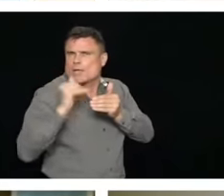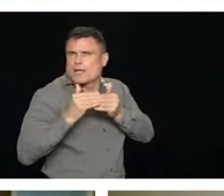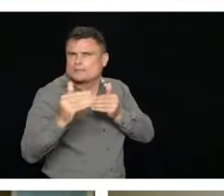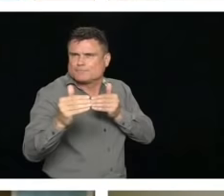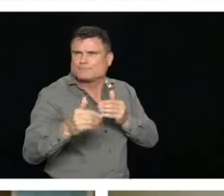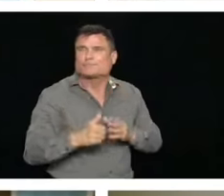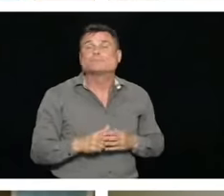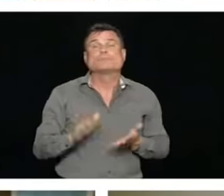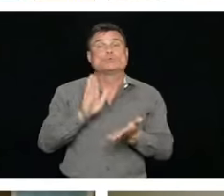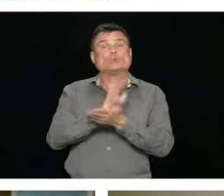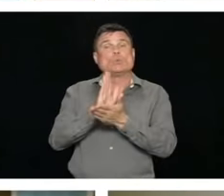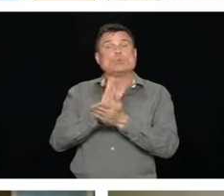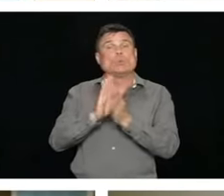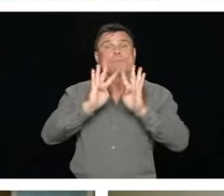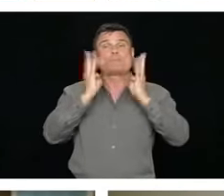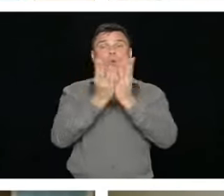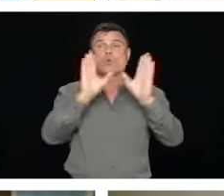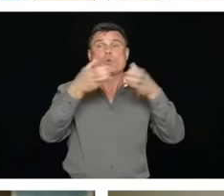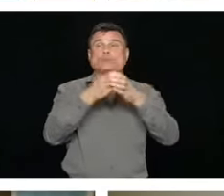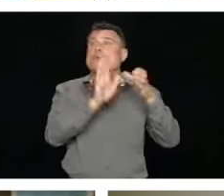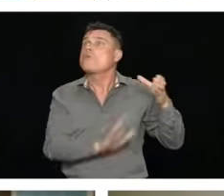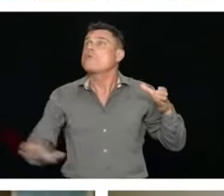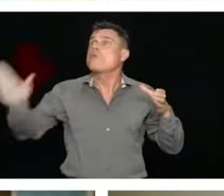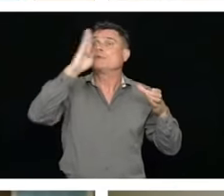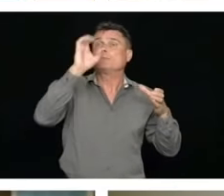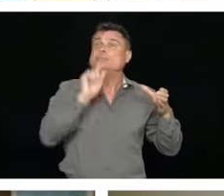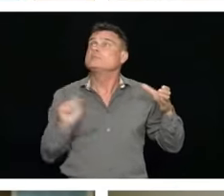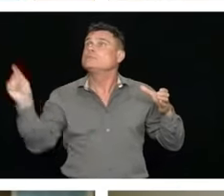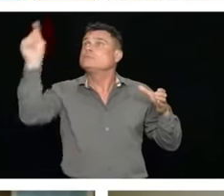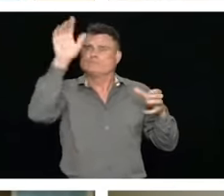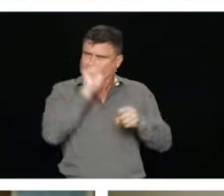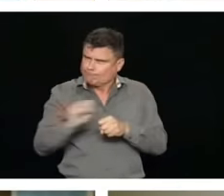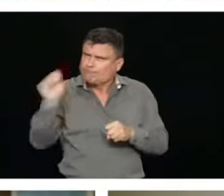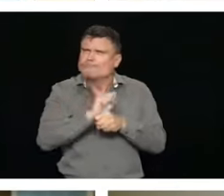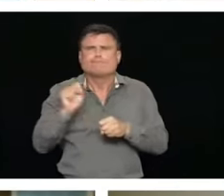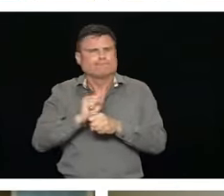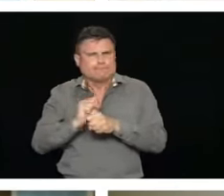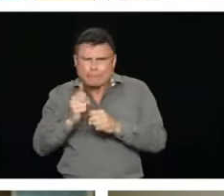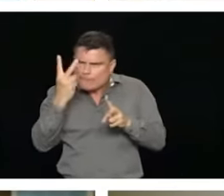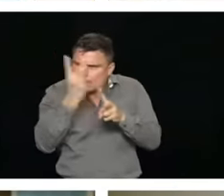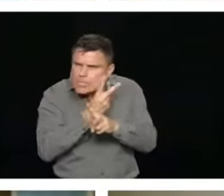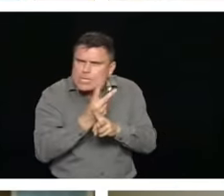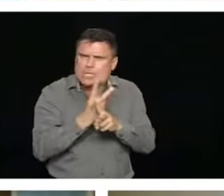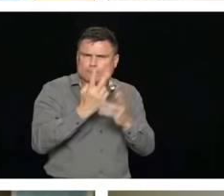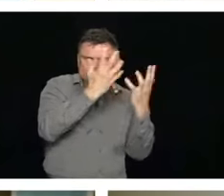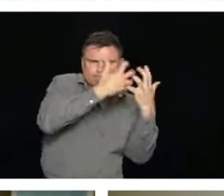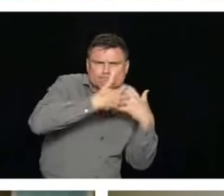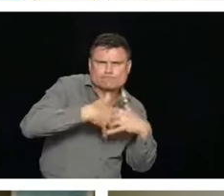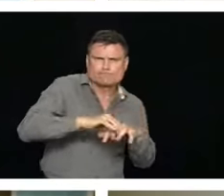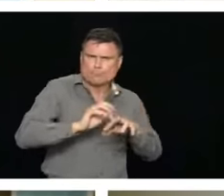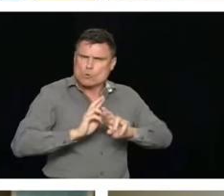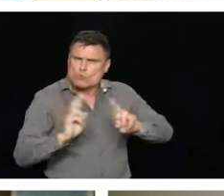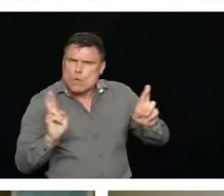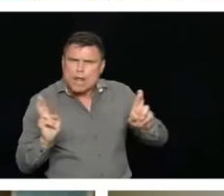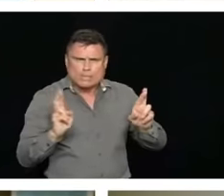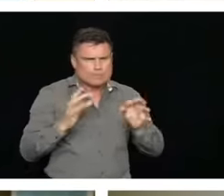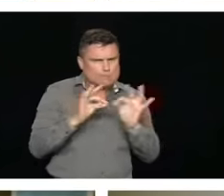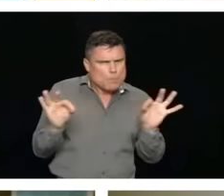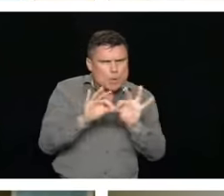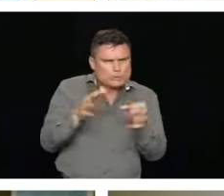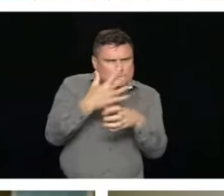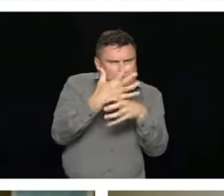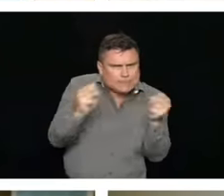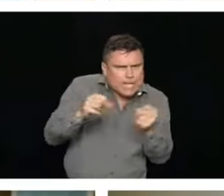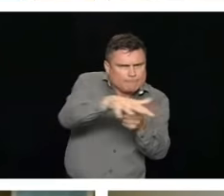pandemic response is done in a safe and healthy way that will meet the needs of the communities that they serve. You know, over the past